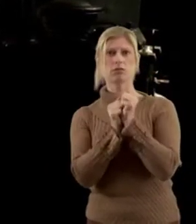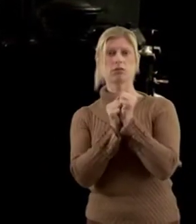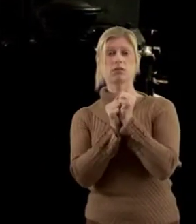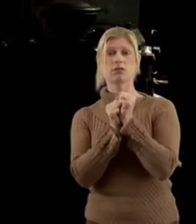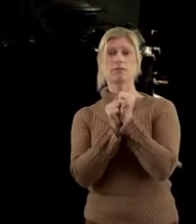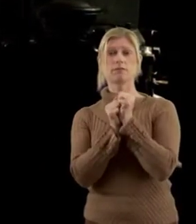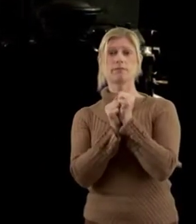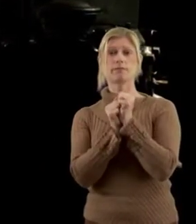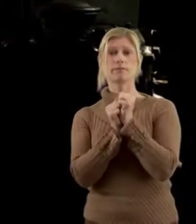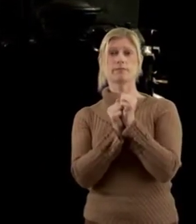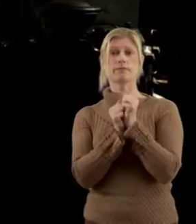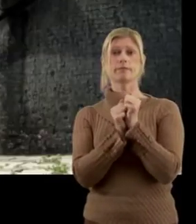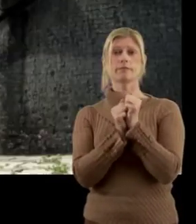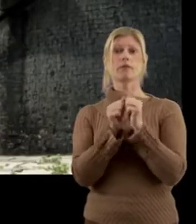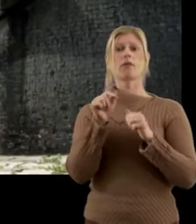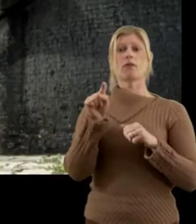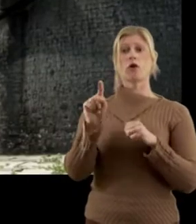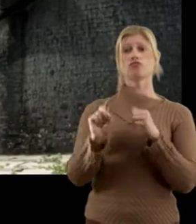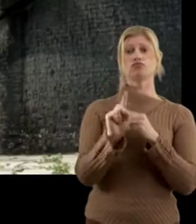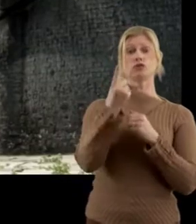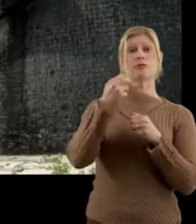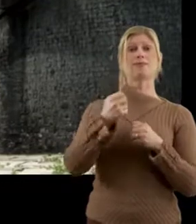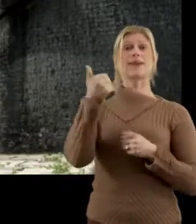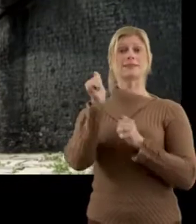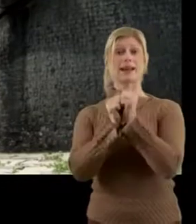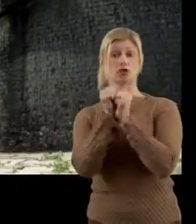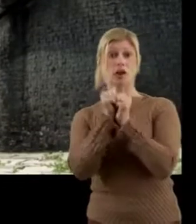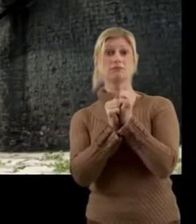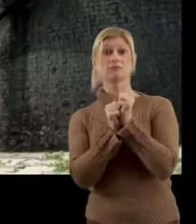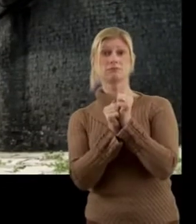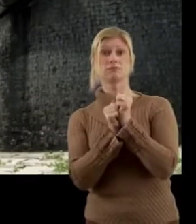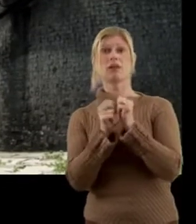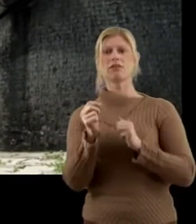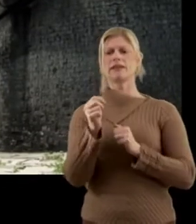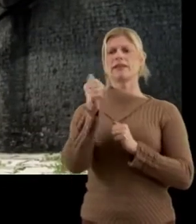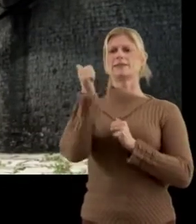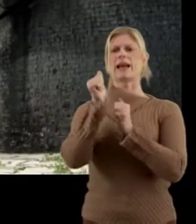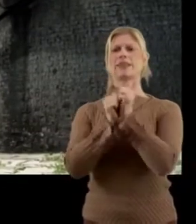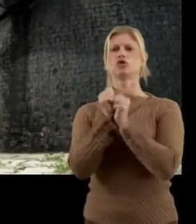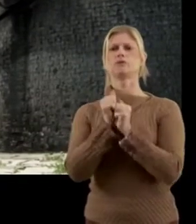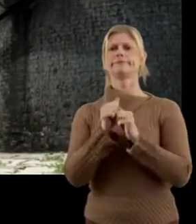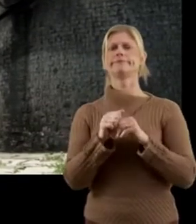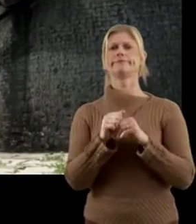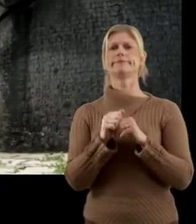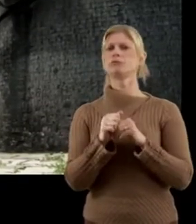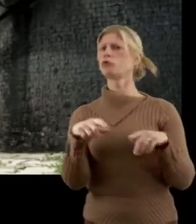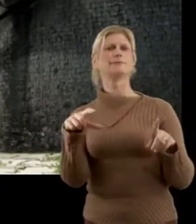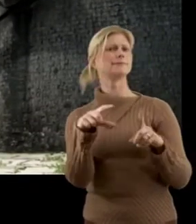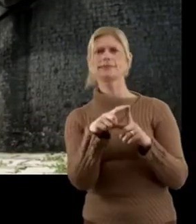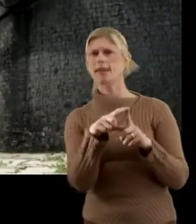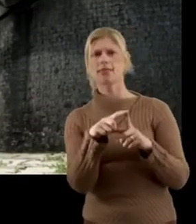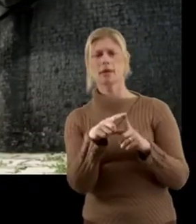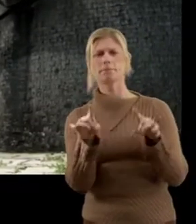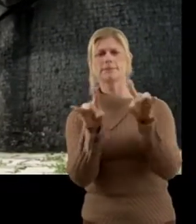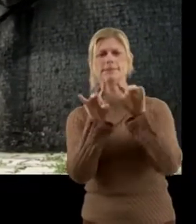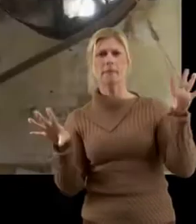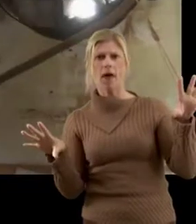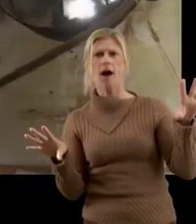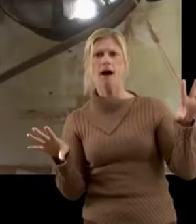engines, we originally had a gas engine there. A gas engine's not a diesel, but very similar to